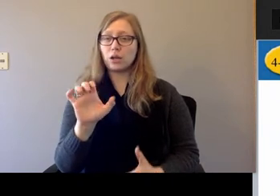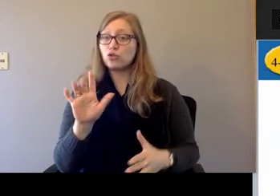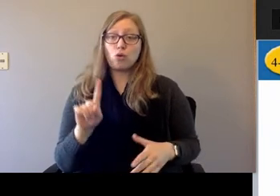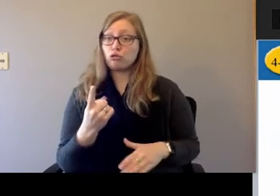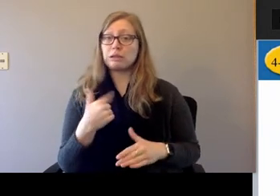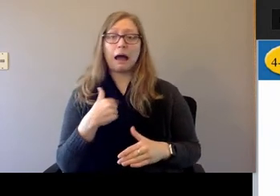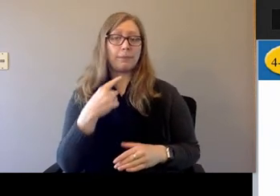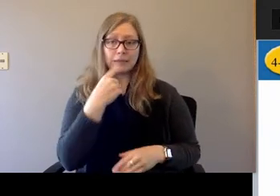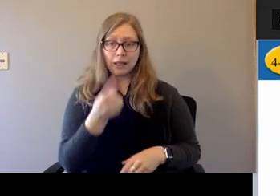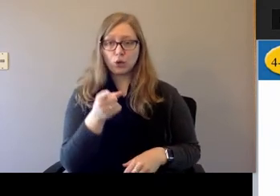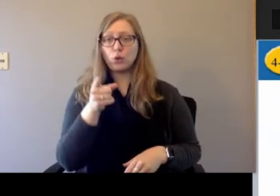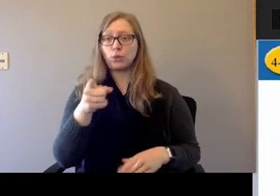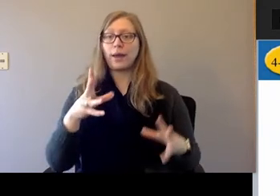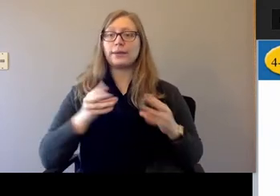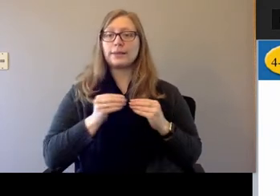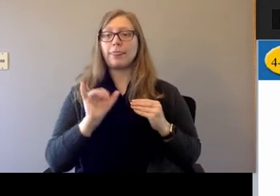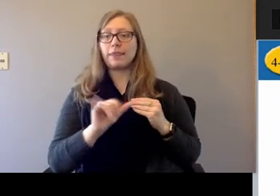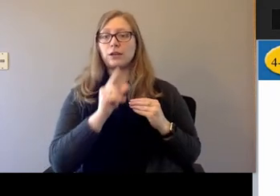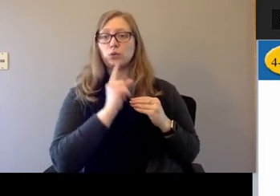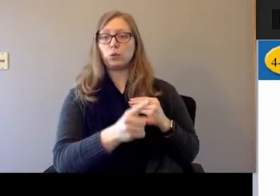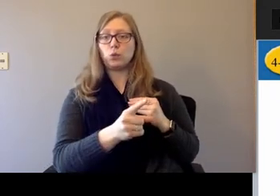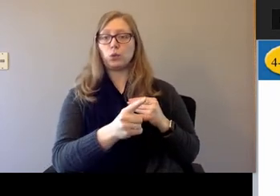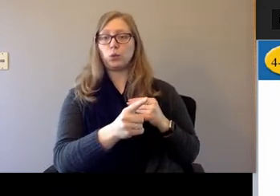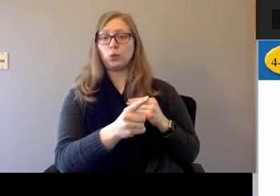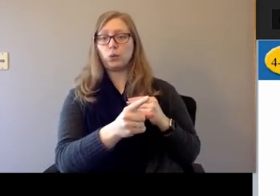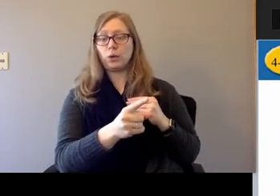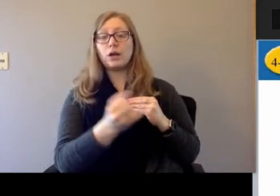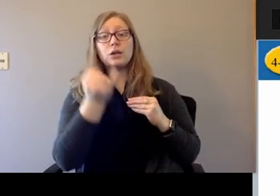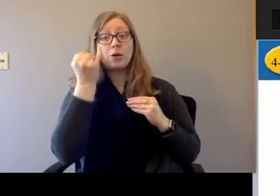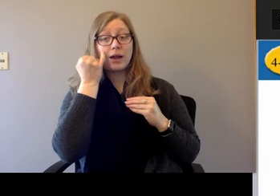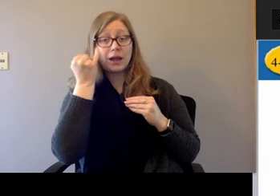you know that two triangles have